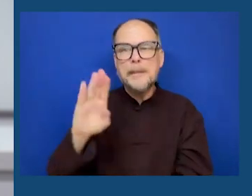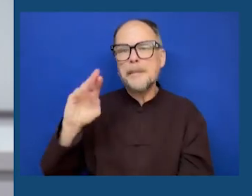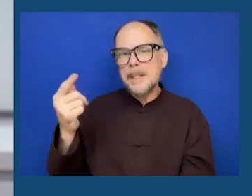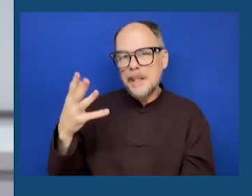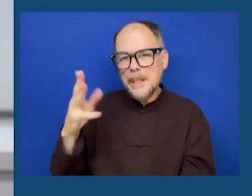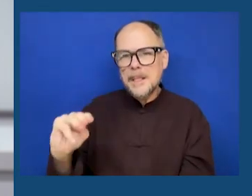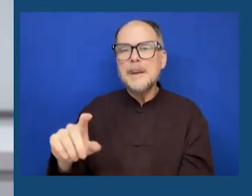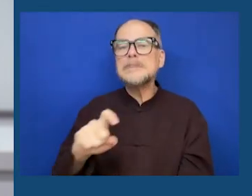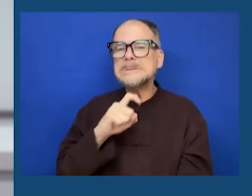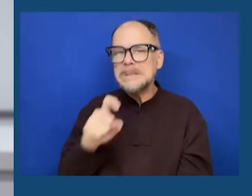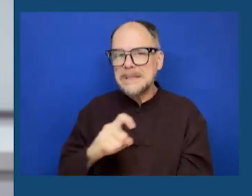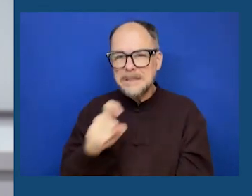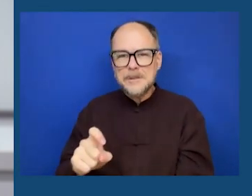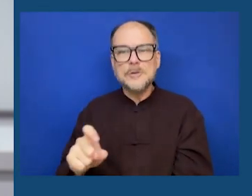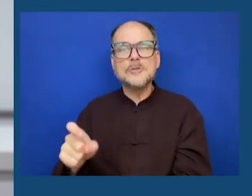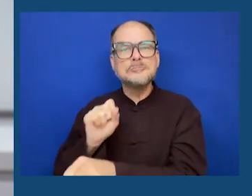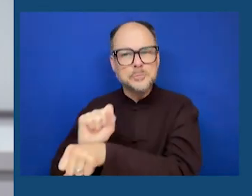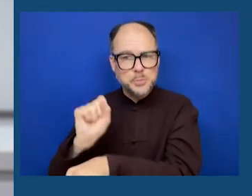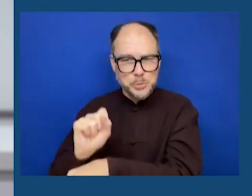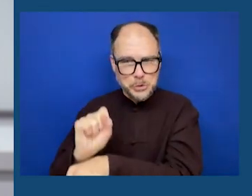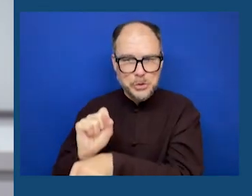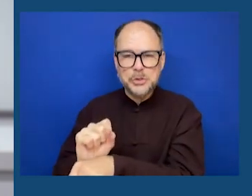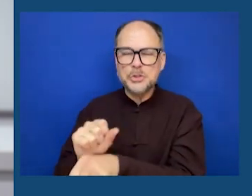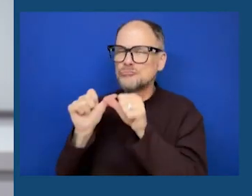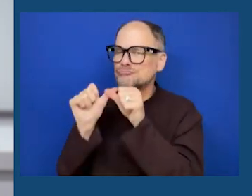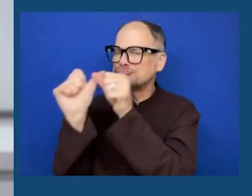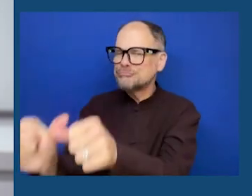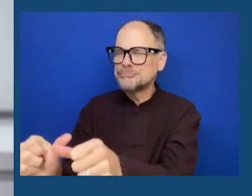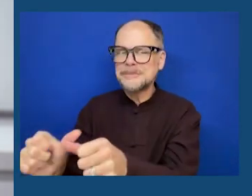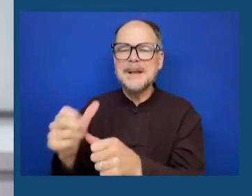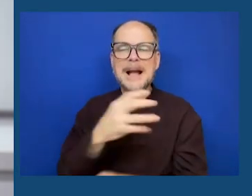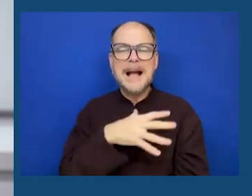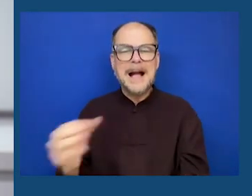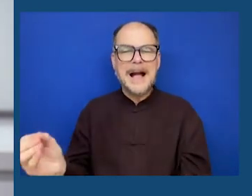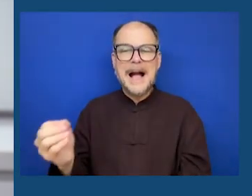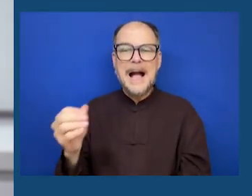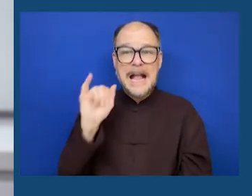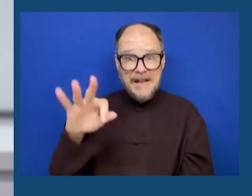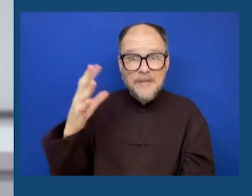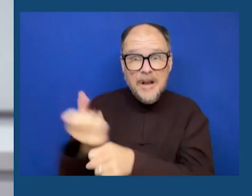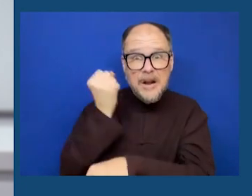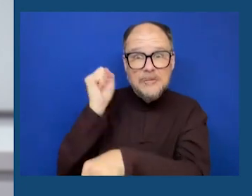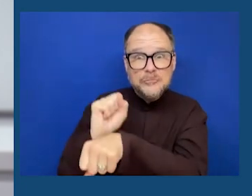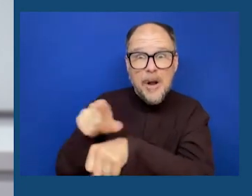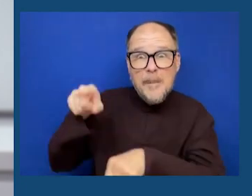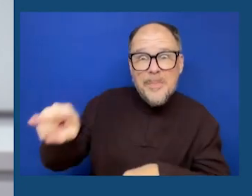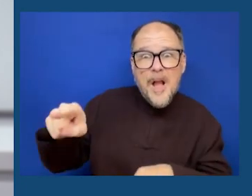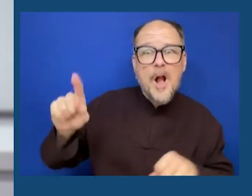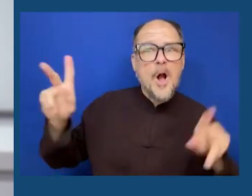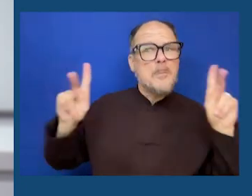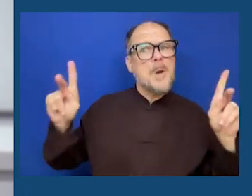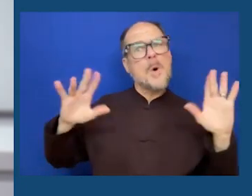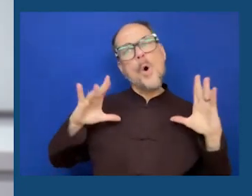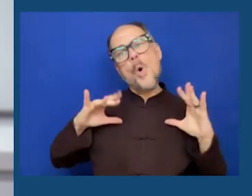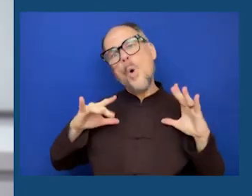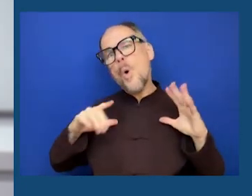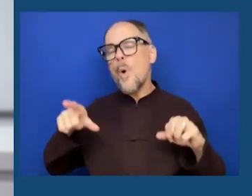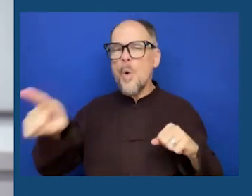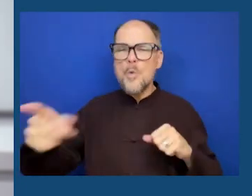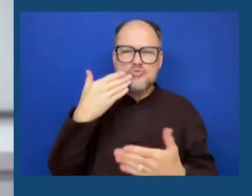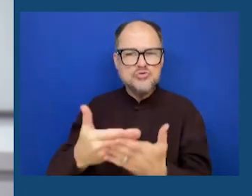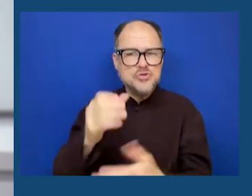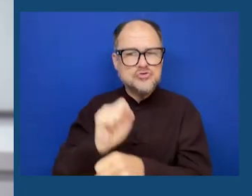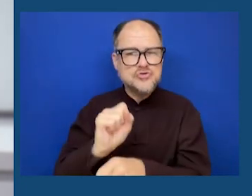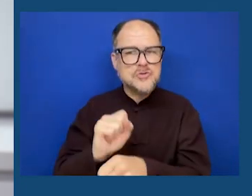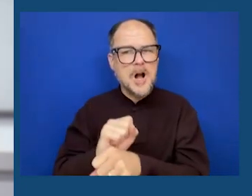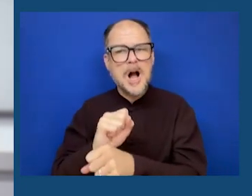community, Bethlehem Steel, Lackawanna. And you hit the gold mine if you got a job there. Takes you right in the middle class. And my father